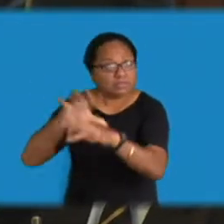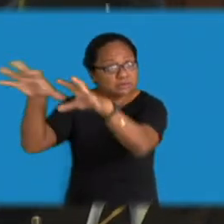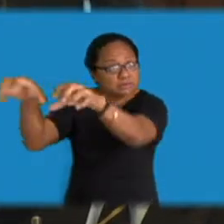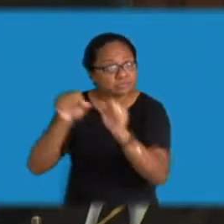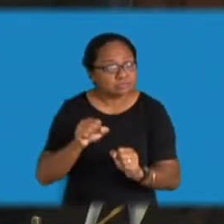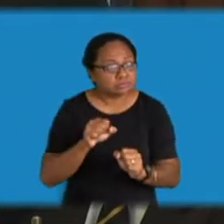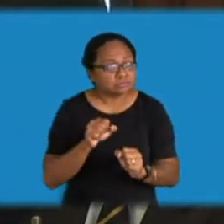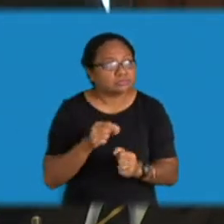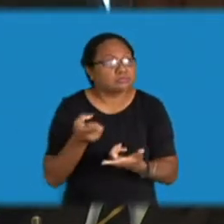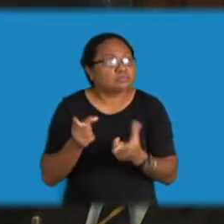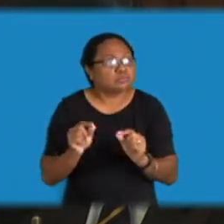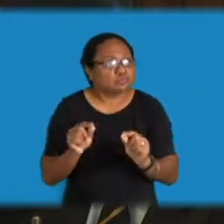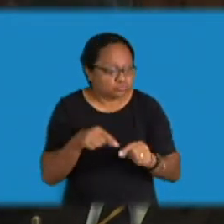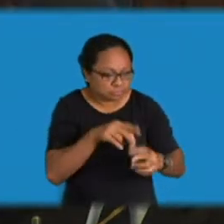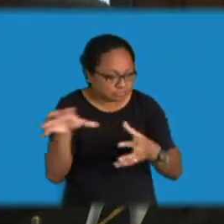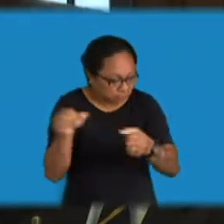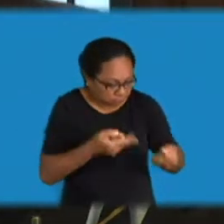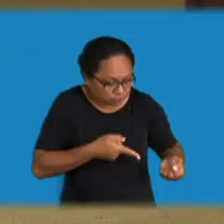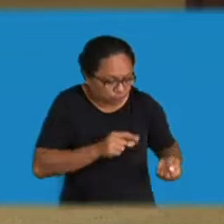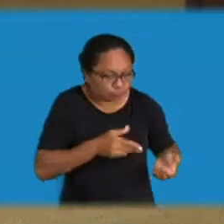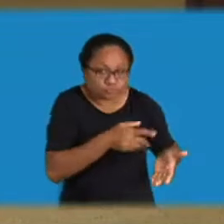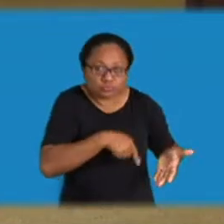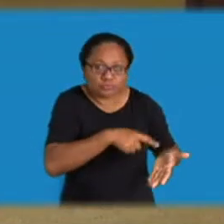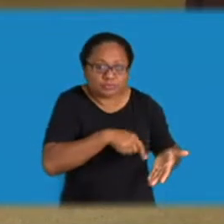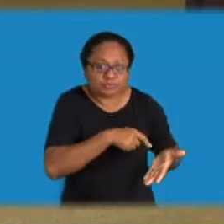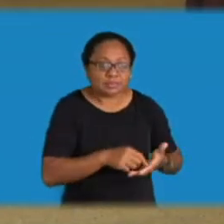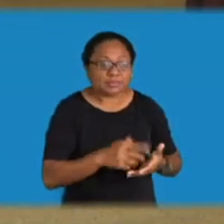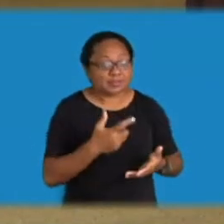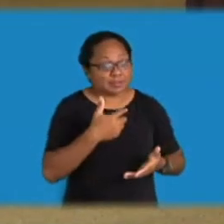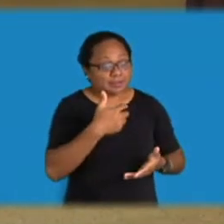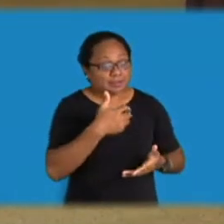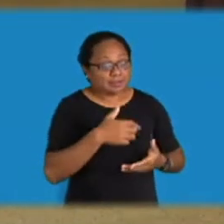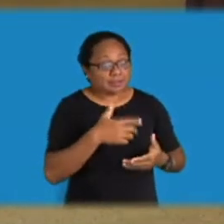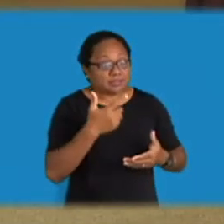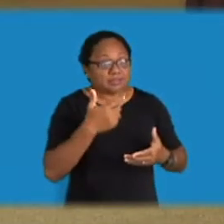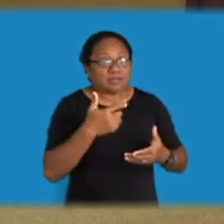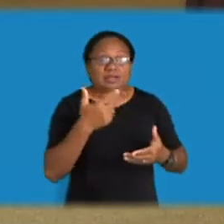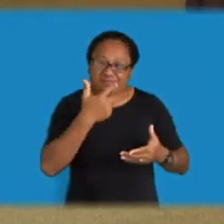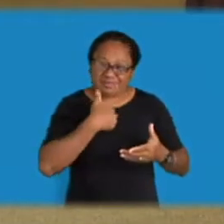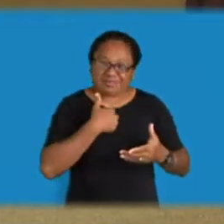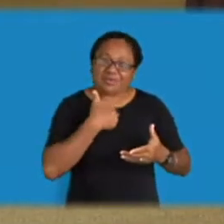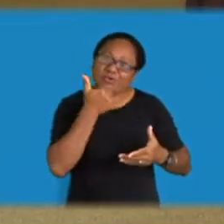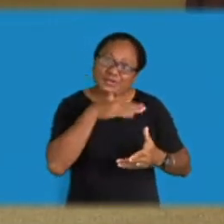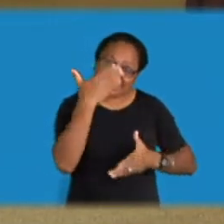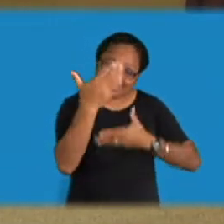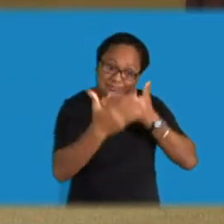you. Honourable Minister. As mentioned by the Honourable Member, they are confiscated.